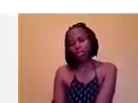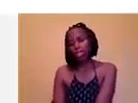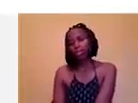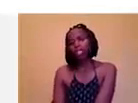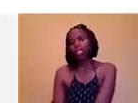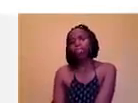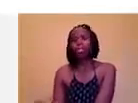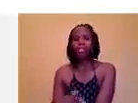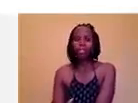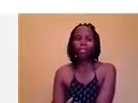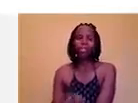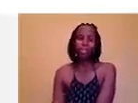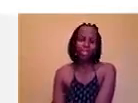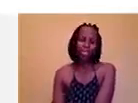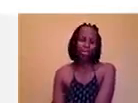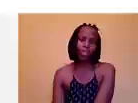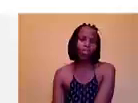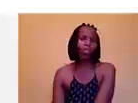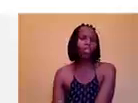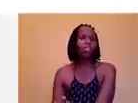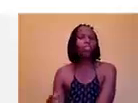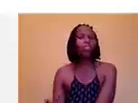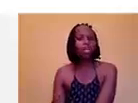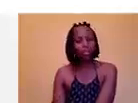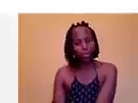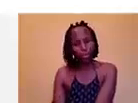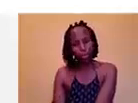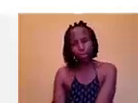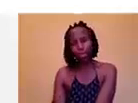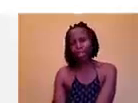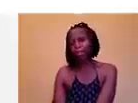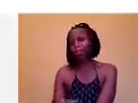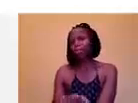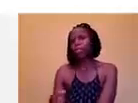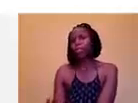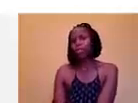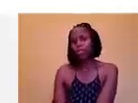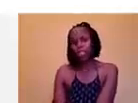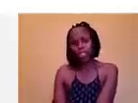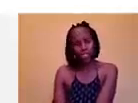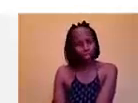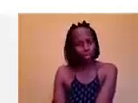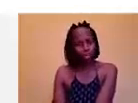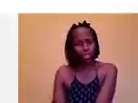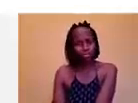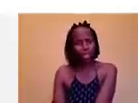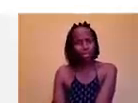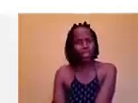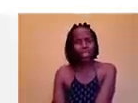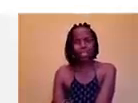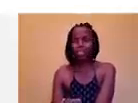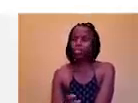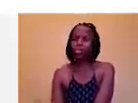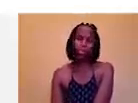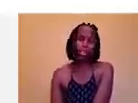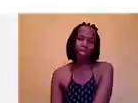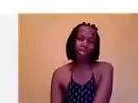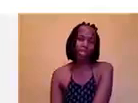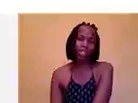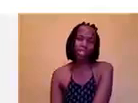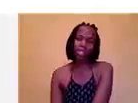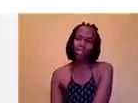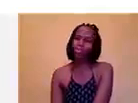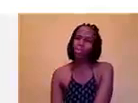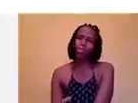broadcast on using my Unisa, but if you feel you need more information, you can go to our MOOC, go to the session on using my Unisa, go through